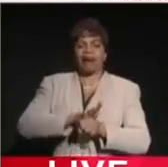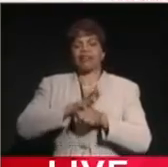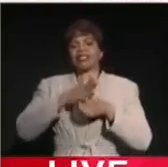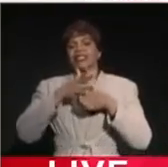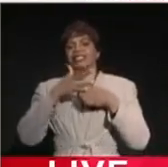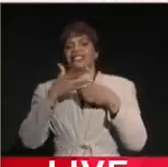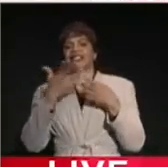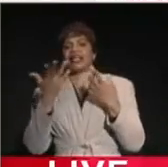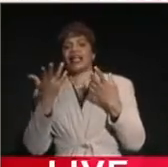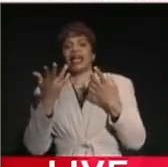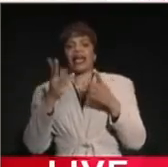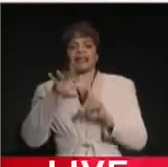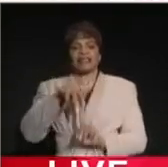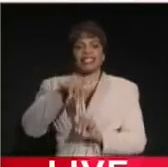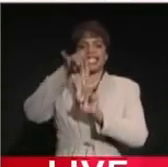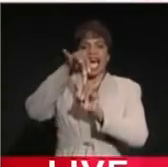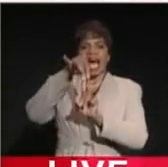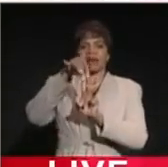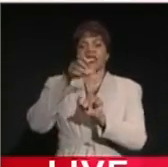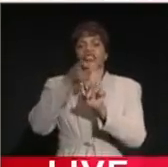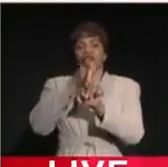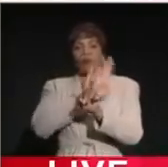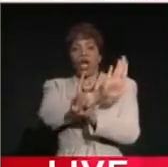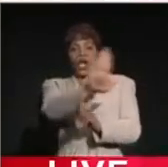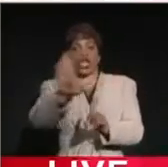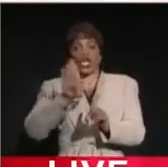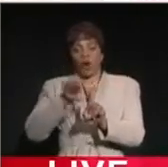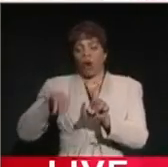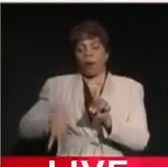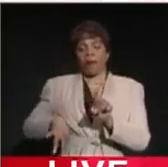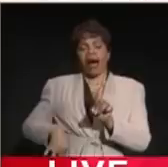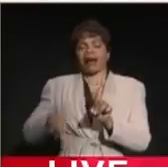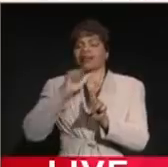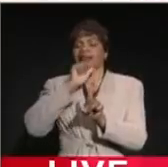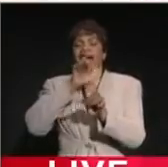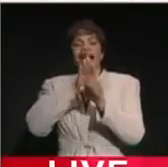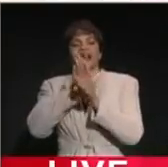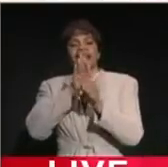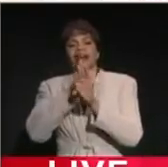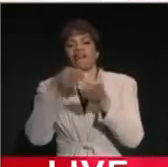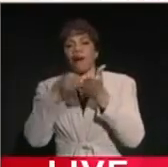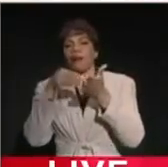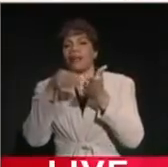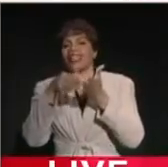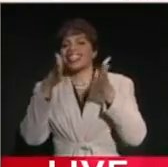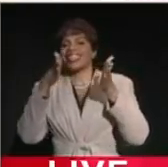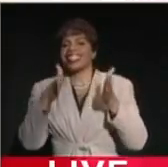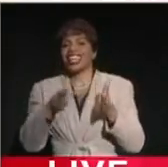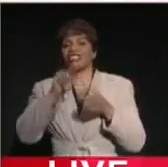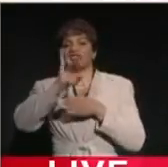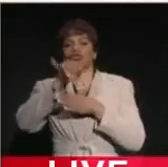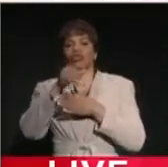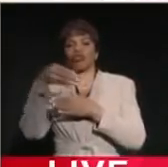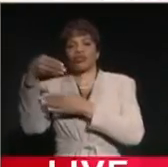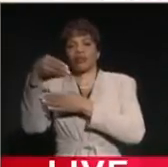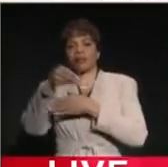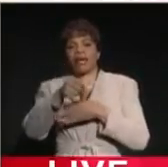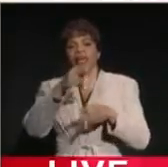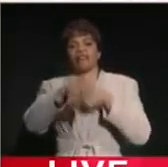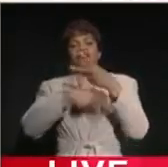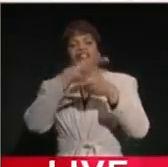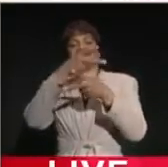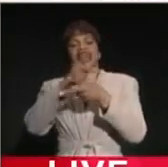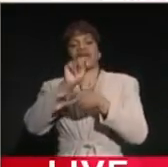entitlements, it's going to come from your pocket. There are not enough millionaires in New Jersey to pay for the type of increases that Phil Murphy